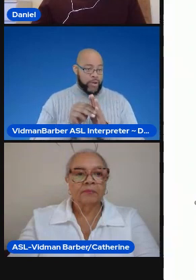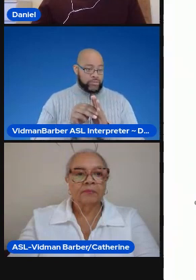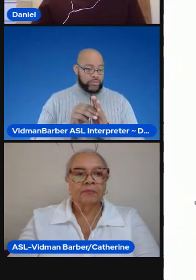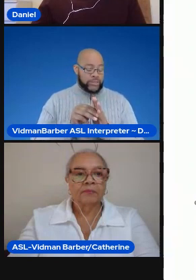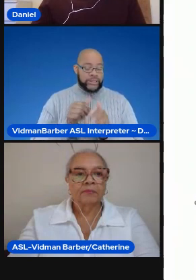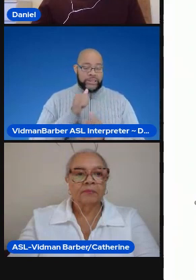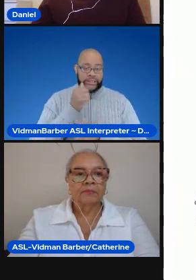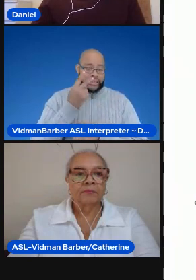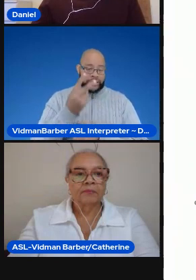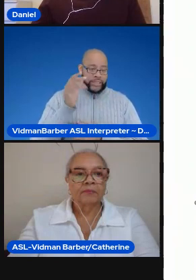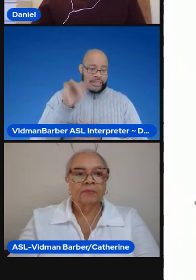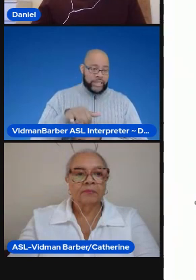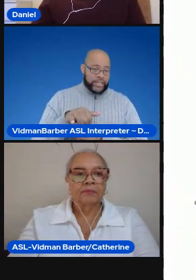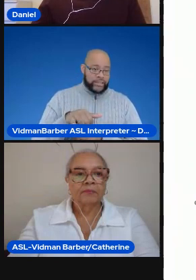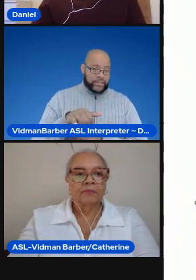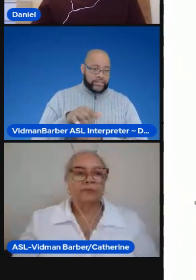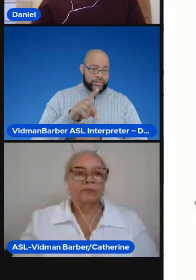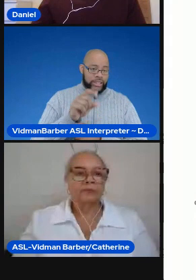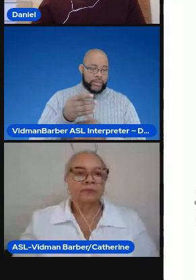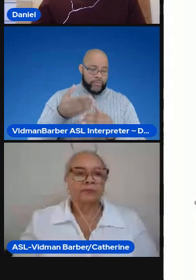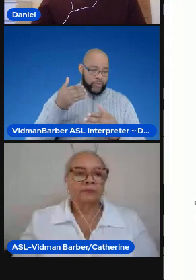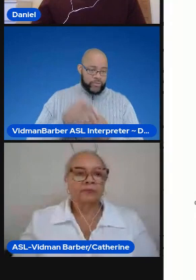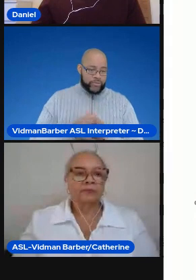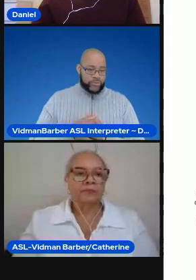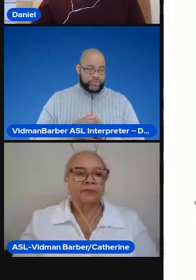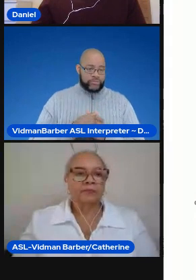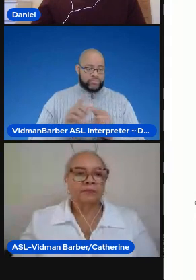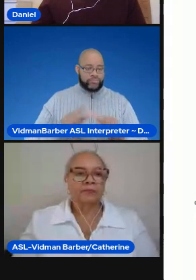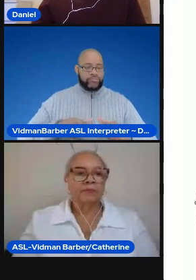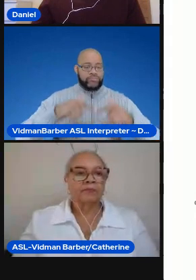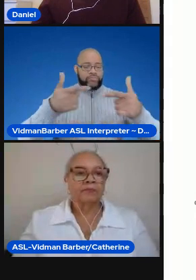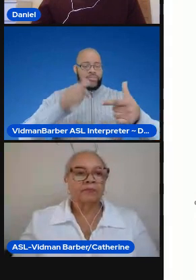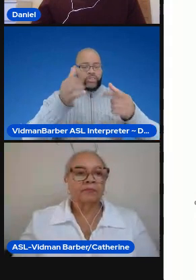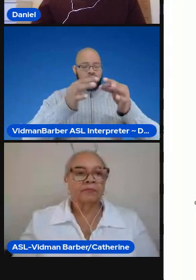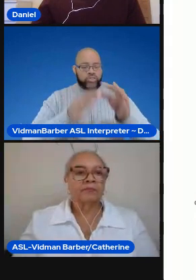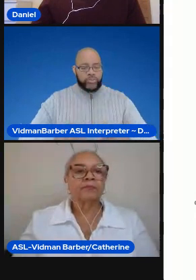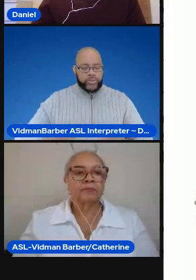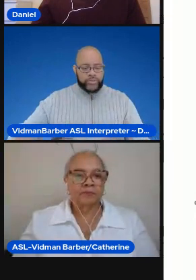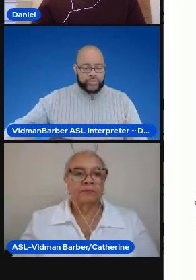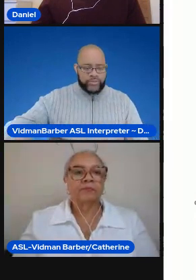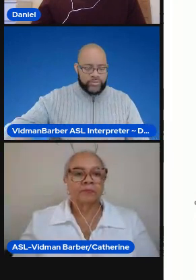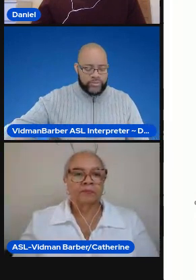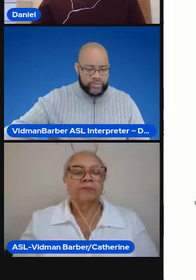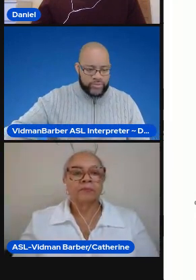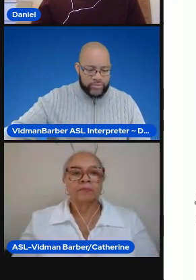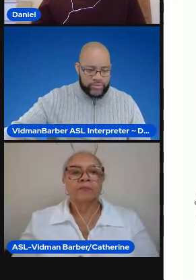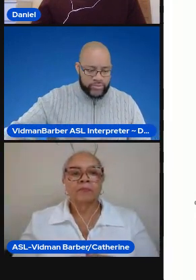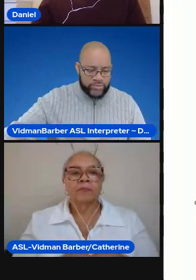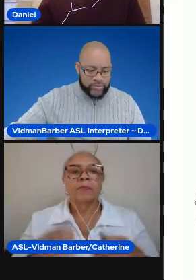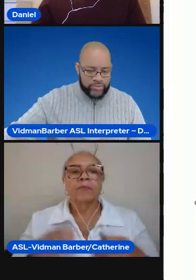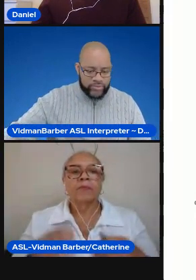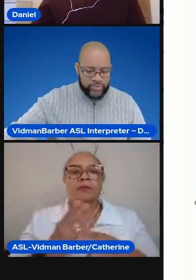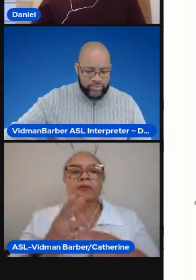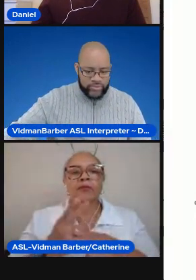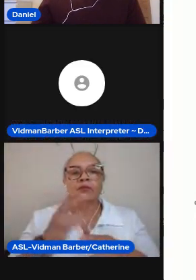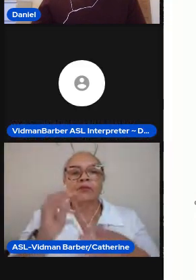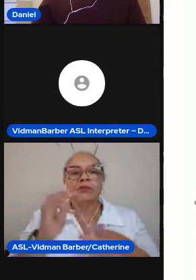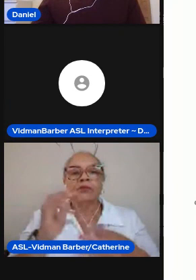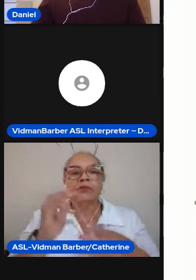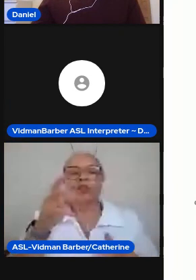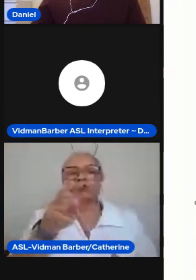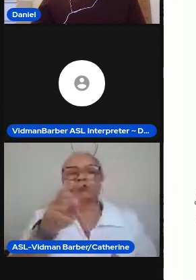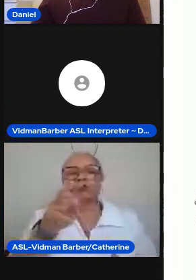seen these data before, using the transcriptome, we could predict the antibody level post-vaccination. Similarly,